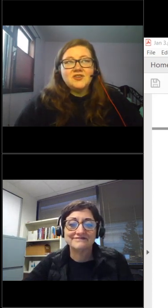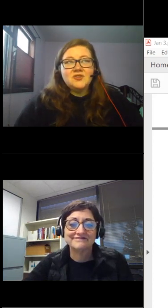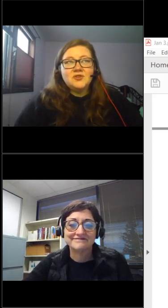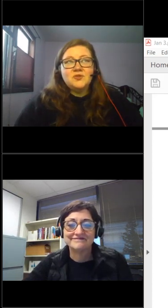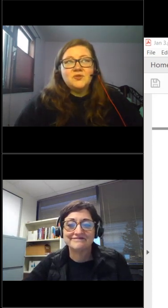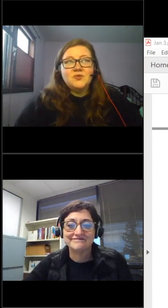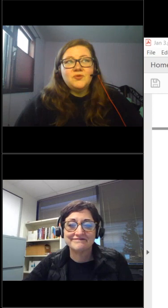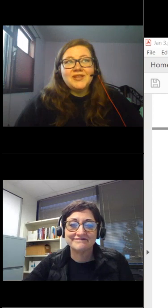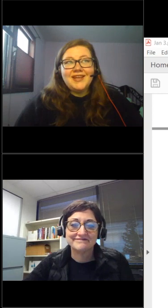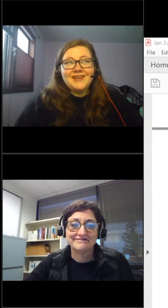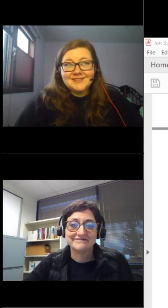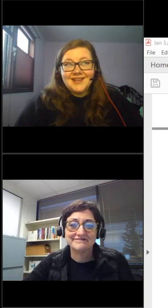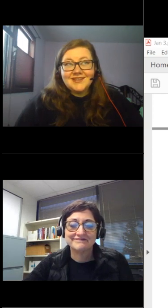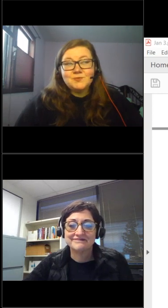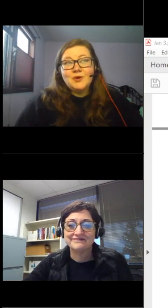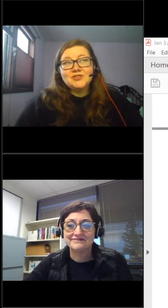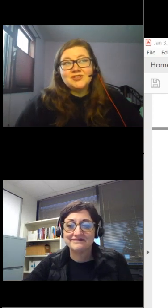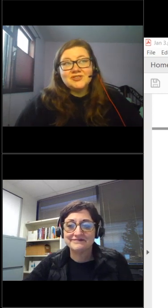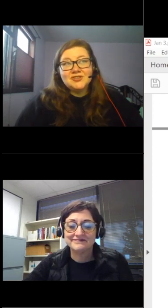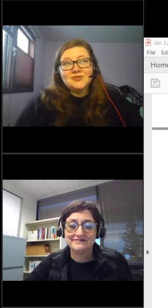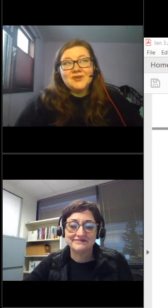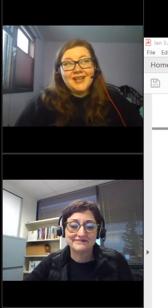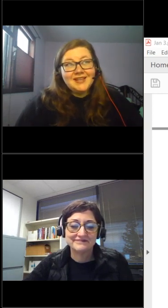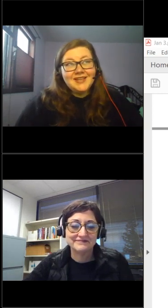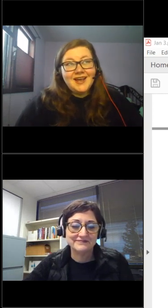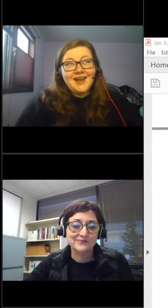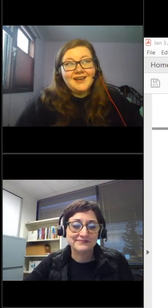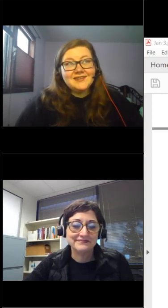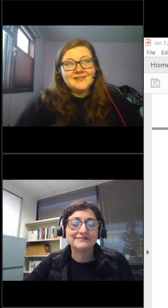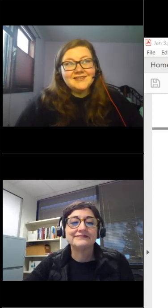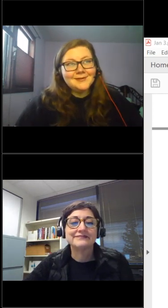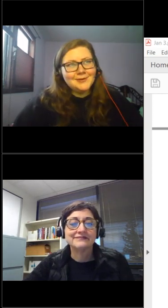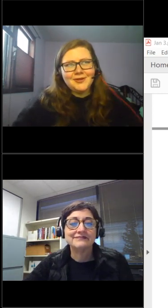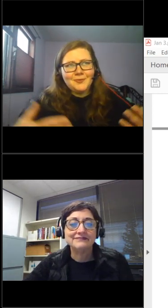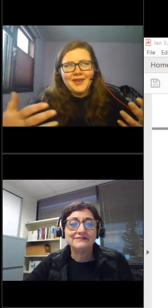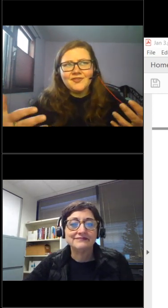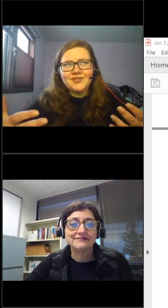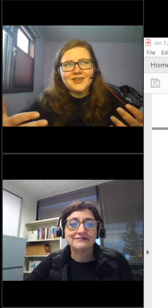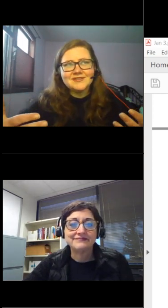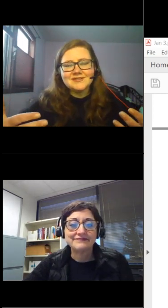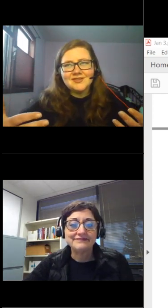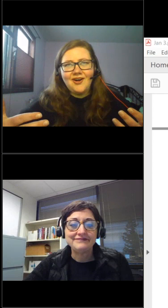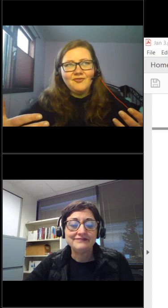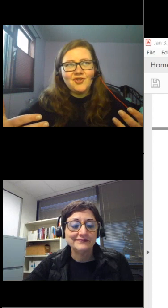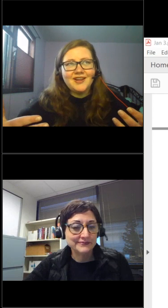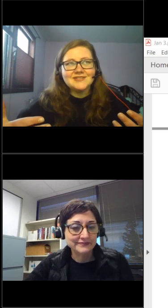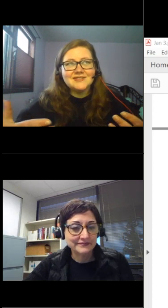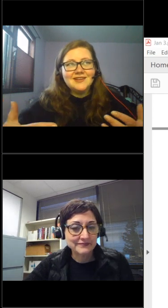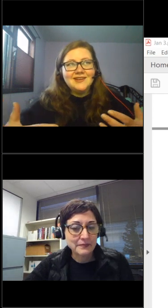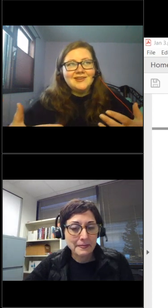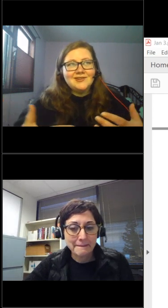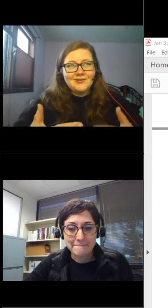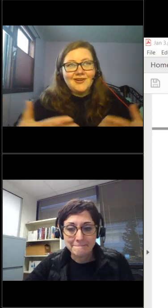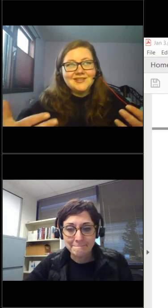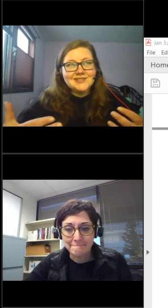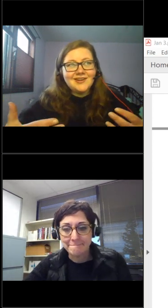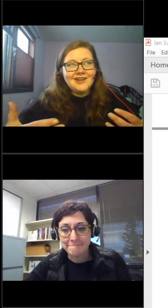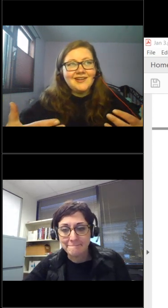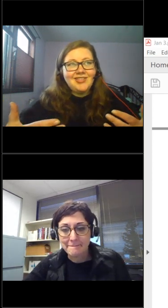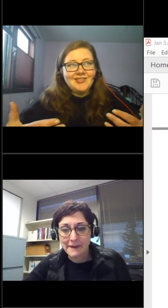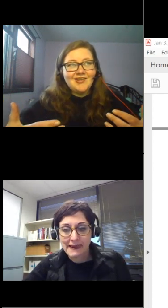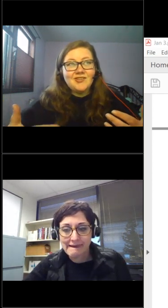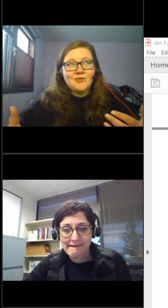that you would like exposure to in that, you're paying for this conference, is